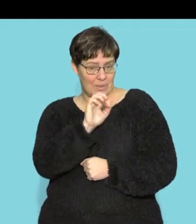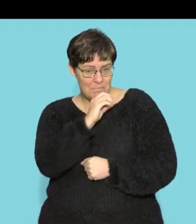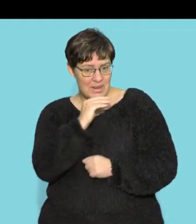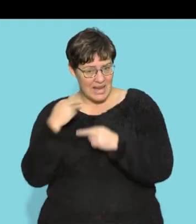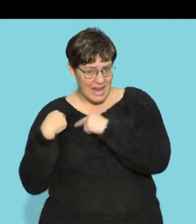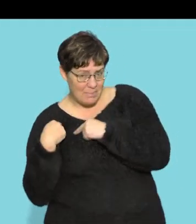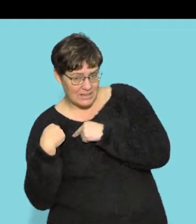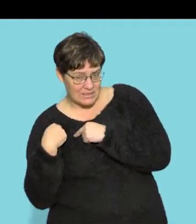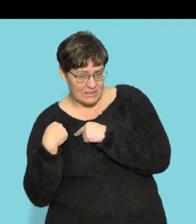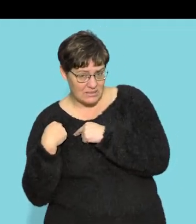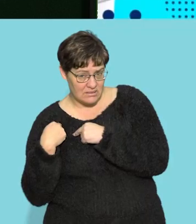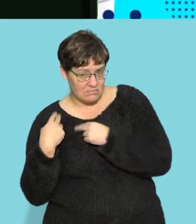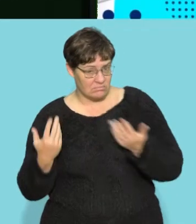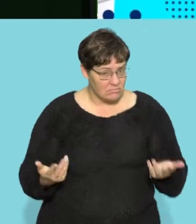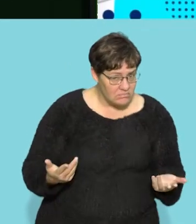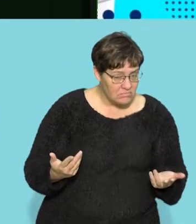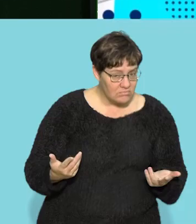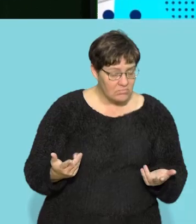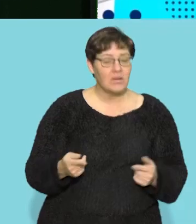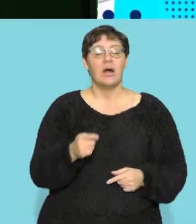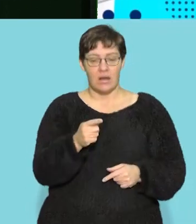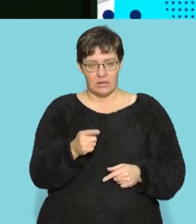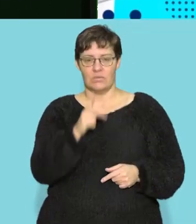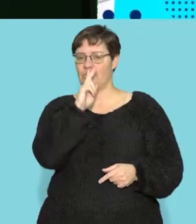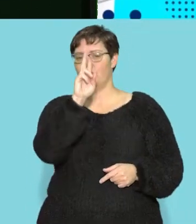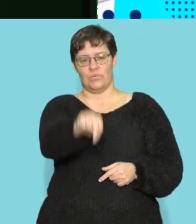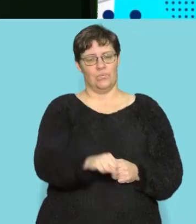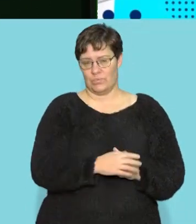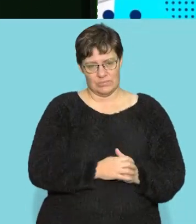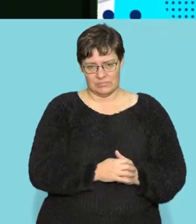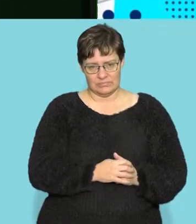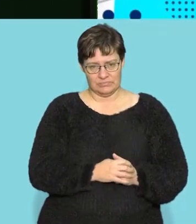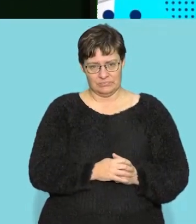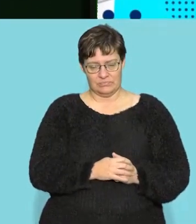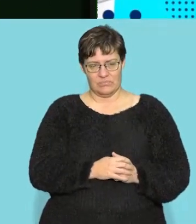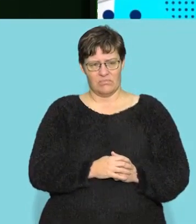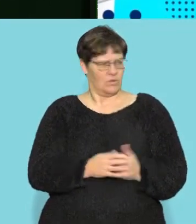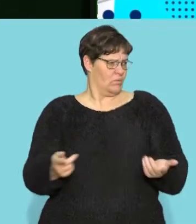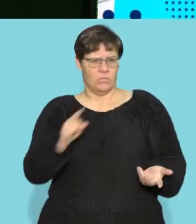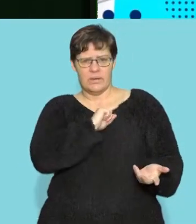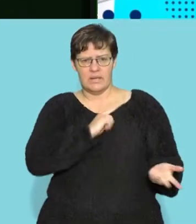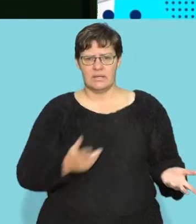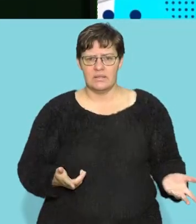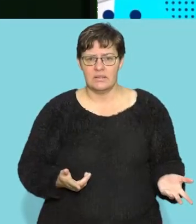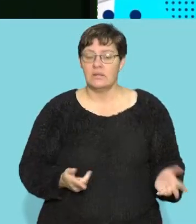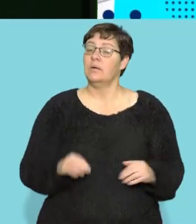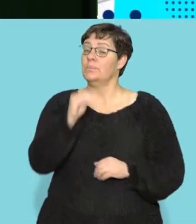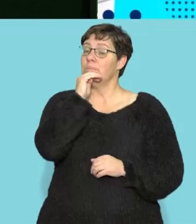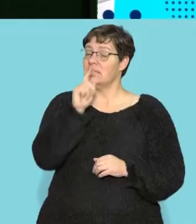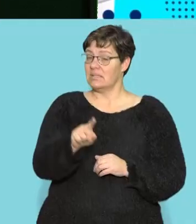liability? And the answer is an emphatic no. What do I mean by that? By that I